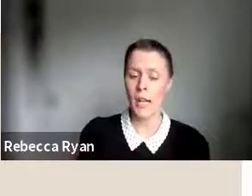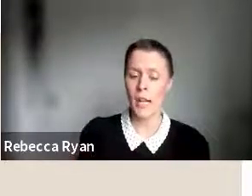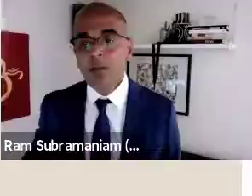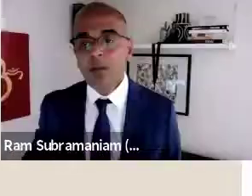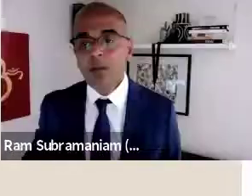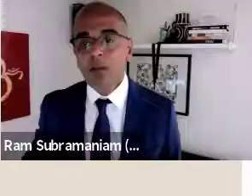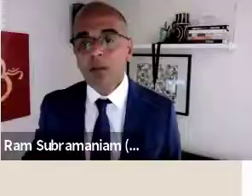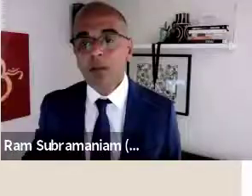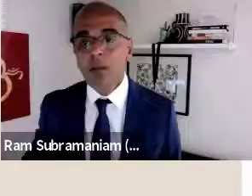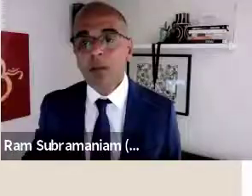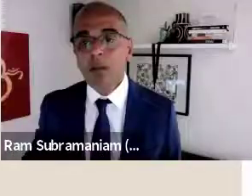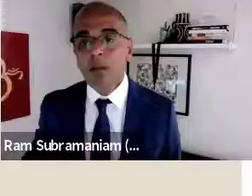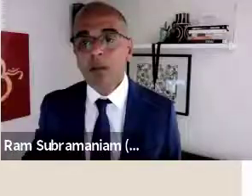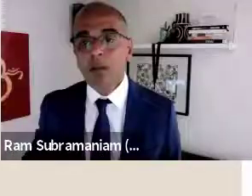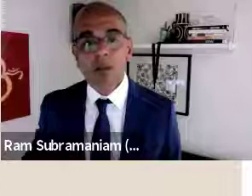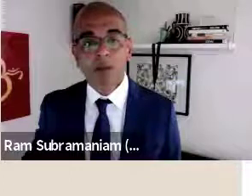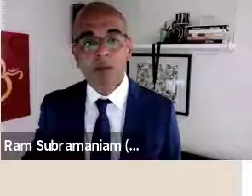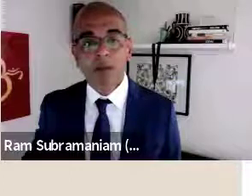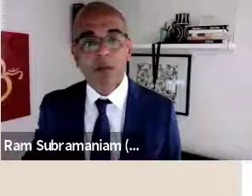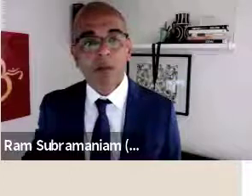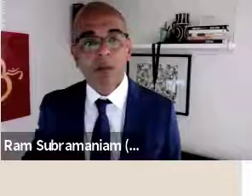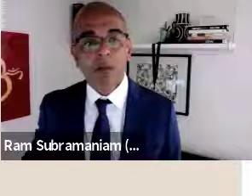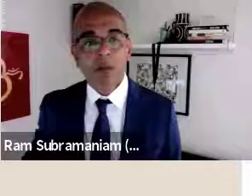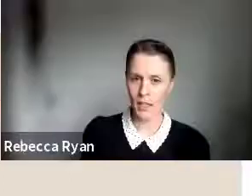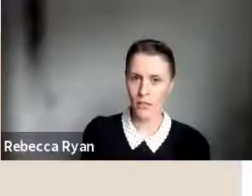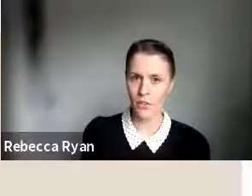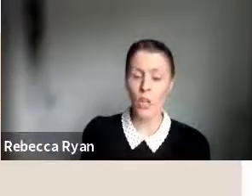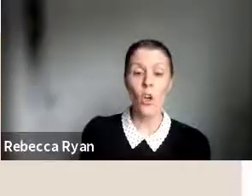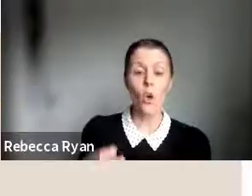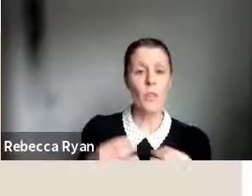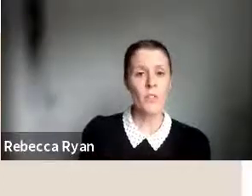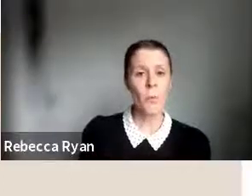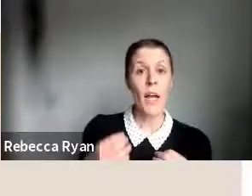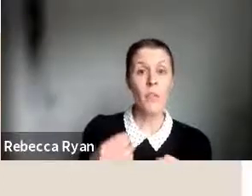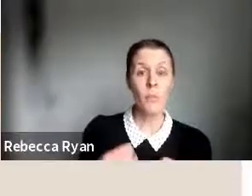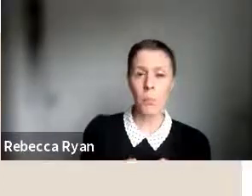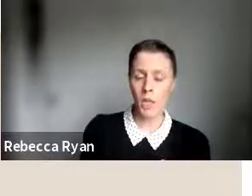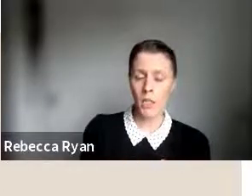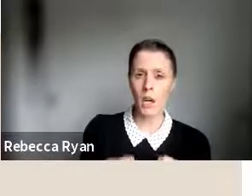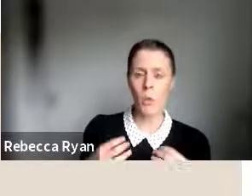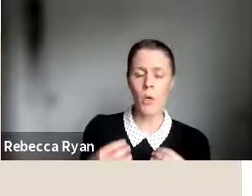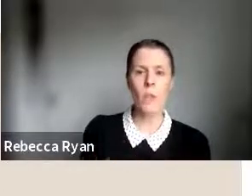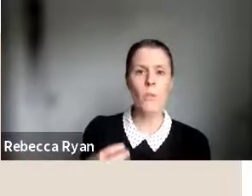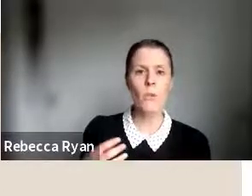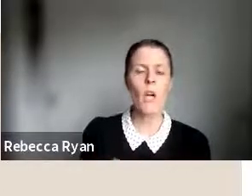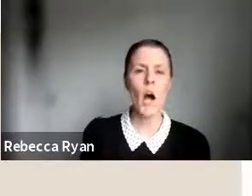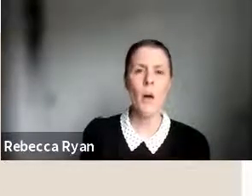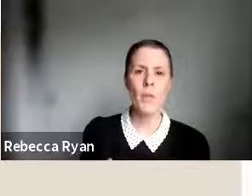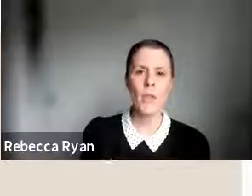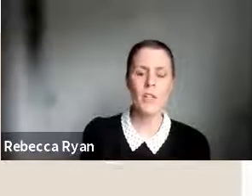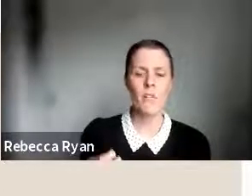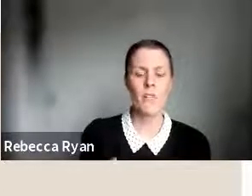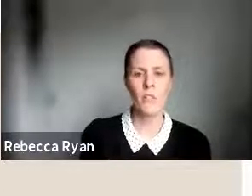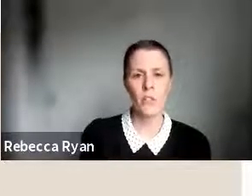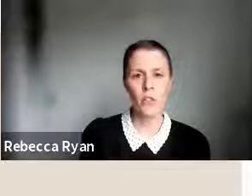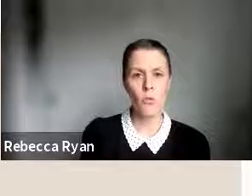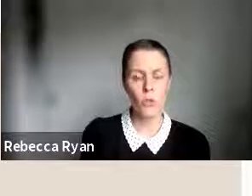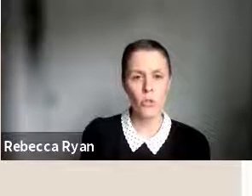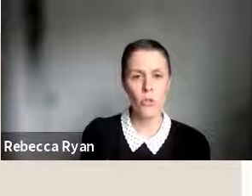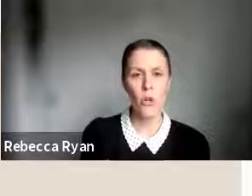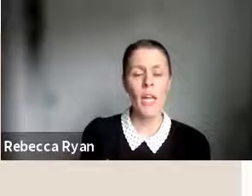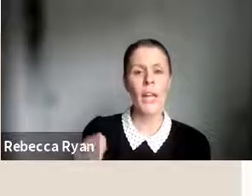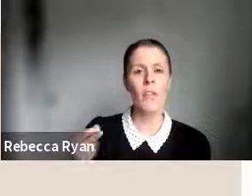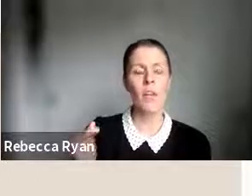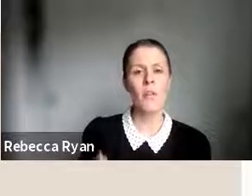actually more cases, and also to revise clinical guidelines. When someone has a blood clot, one of the most common things that a physician